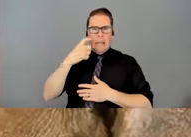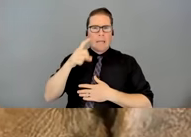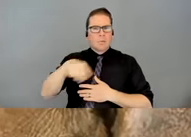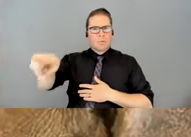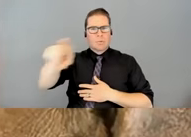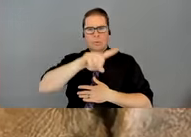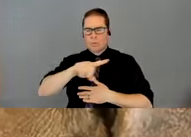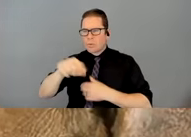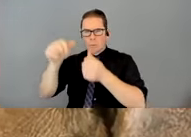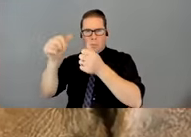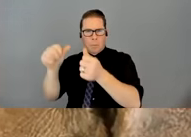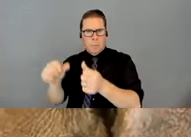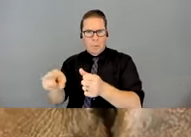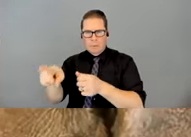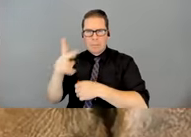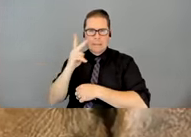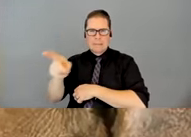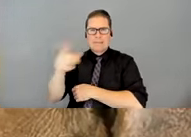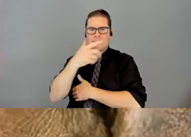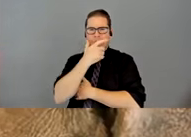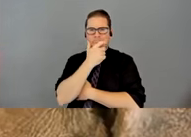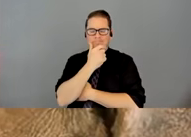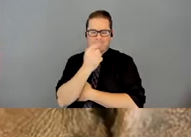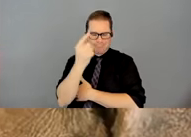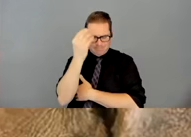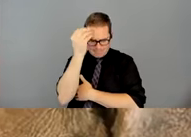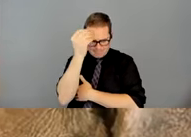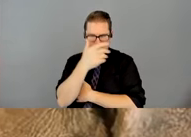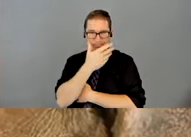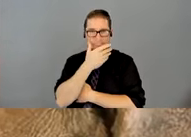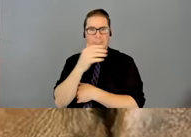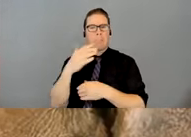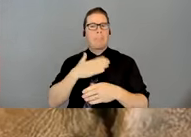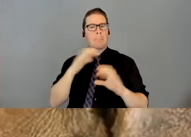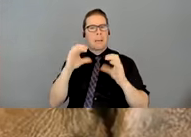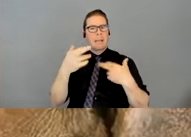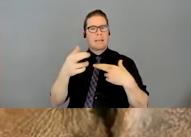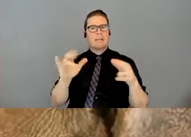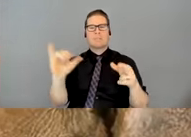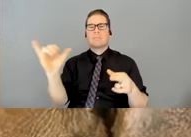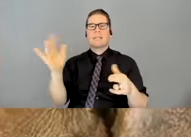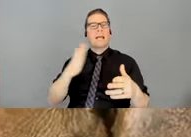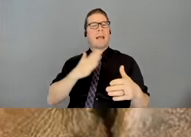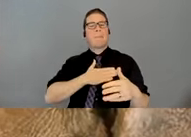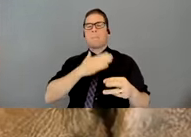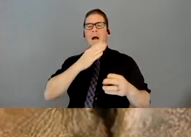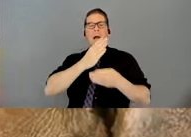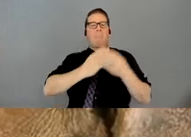my classroom is like my own little corner of the world. And if